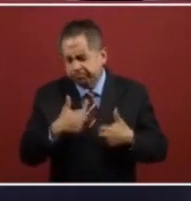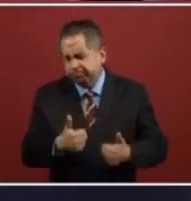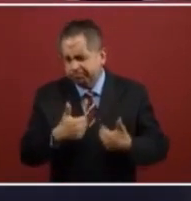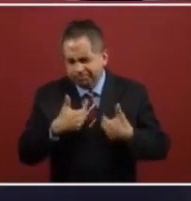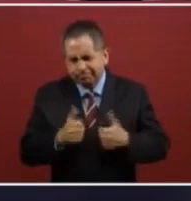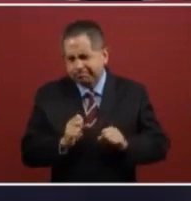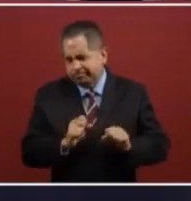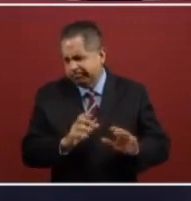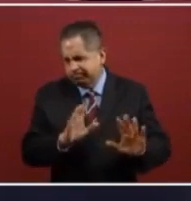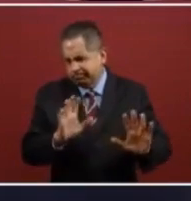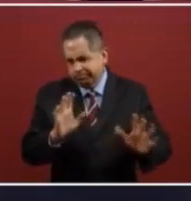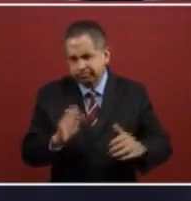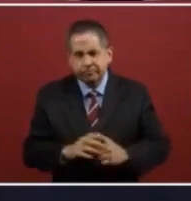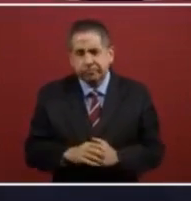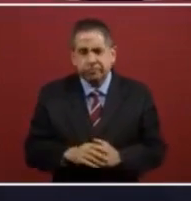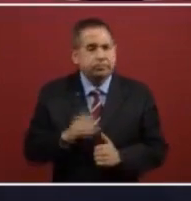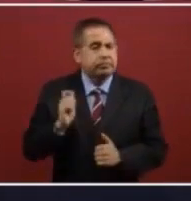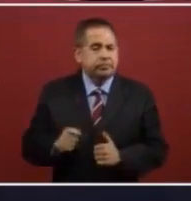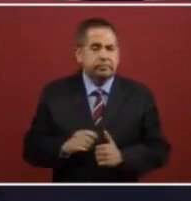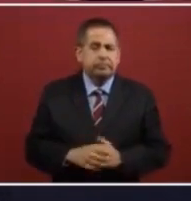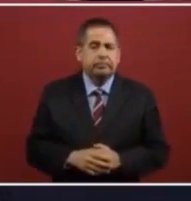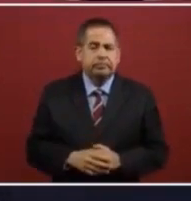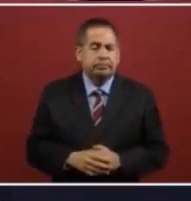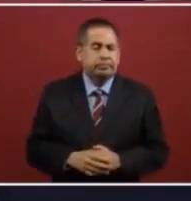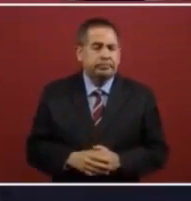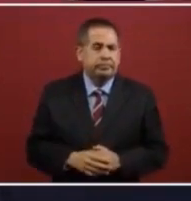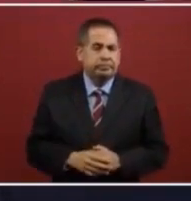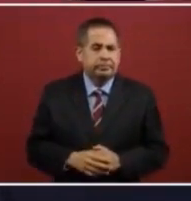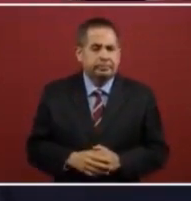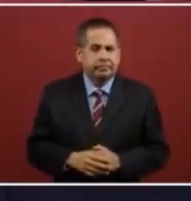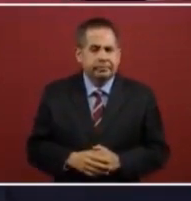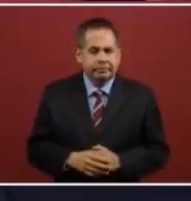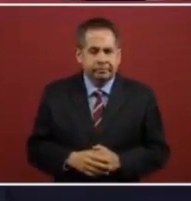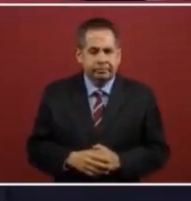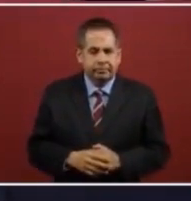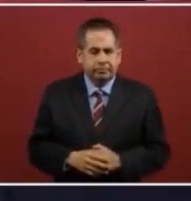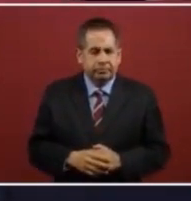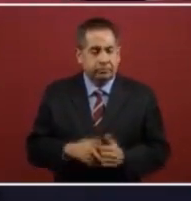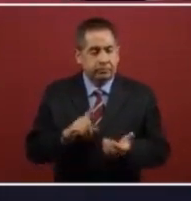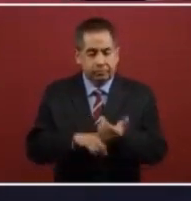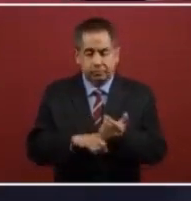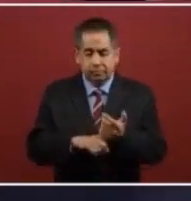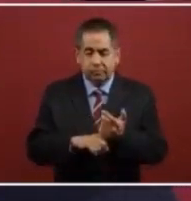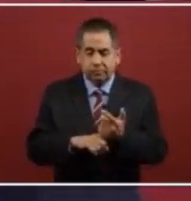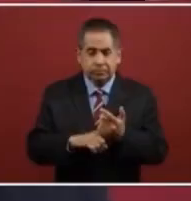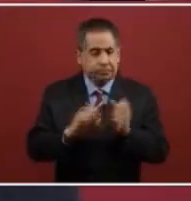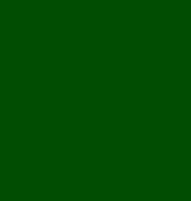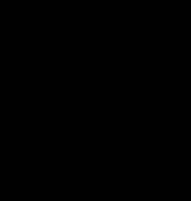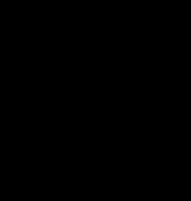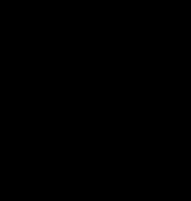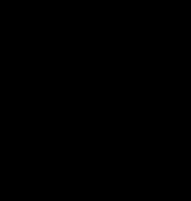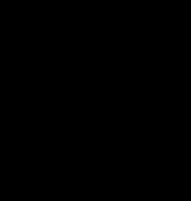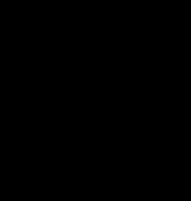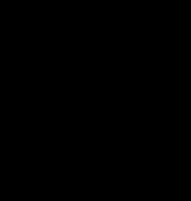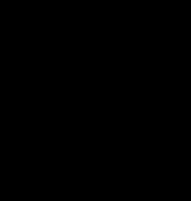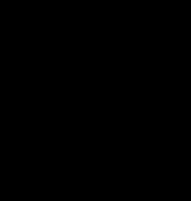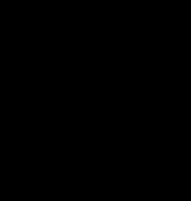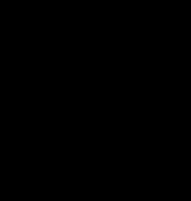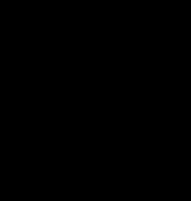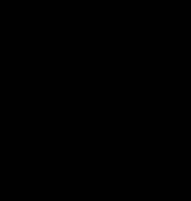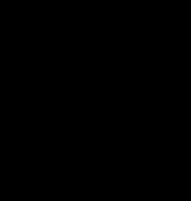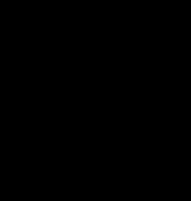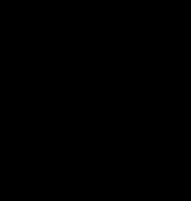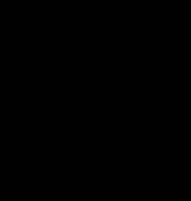of Eh, people's personal laicos. ideals or religious. pero